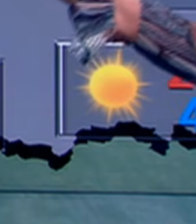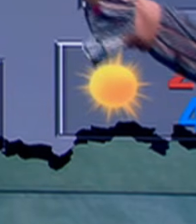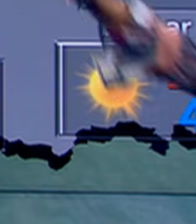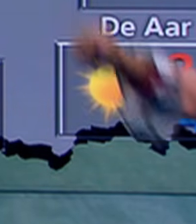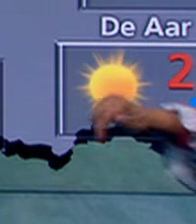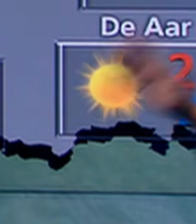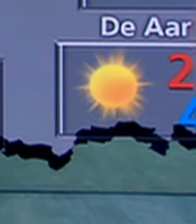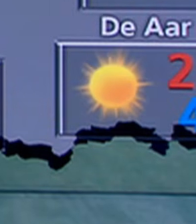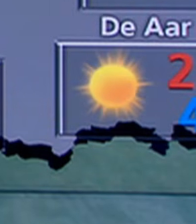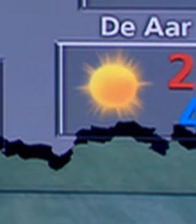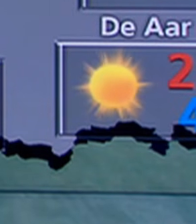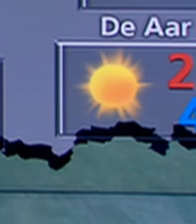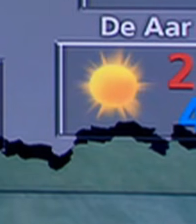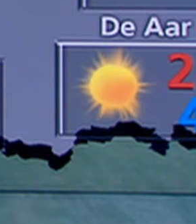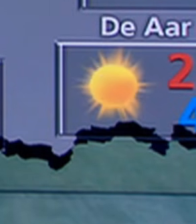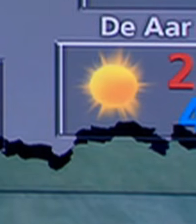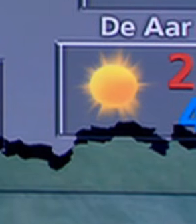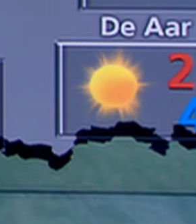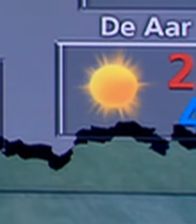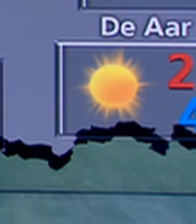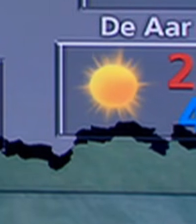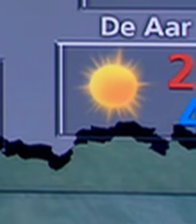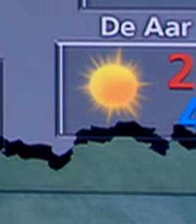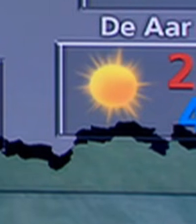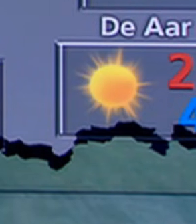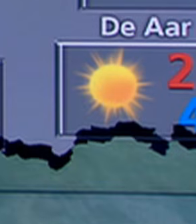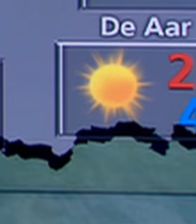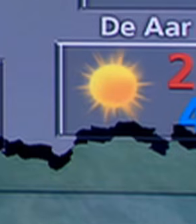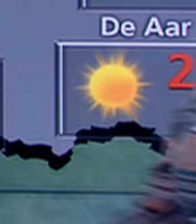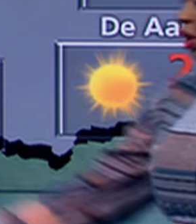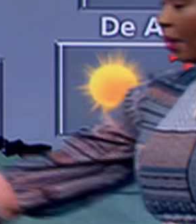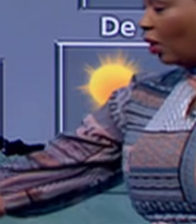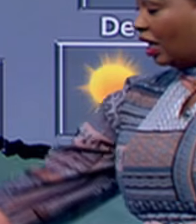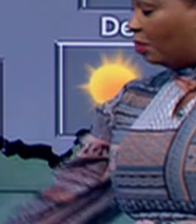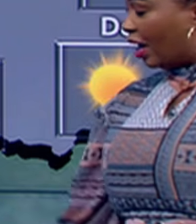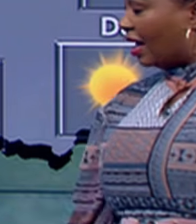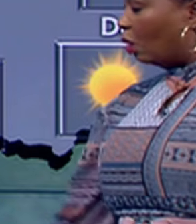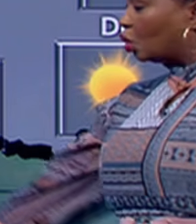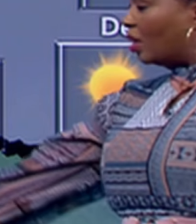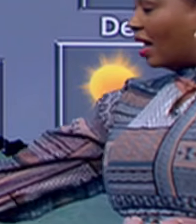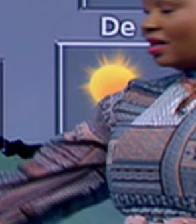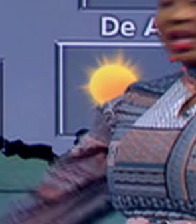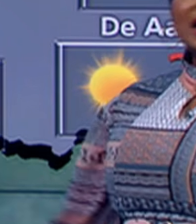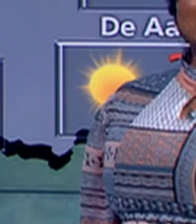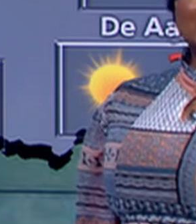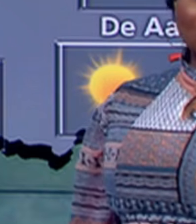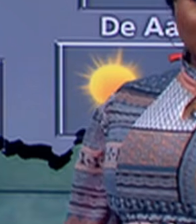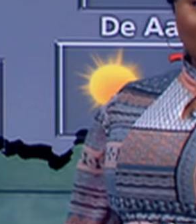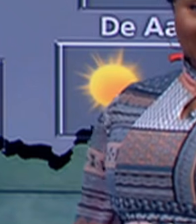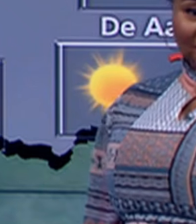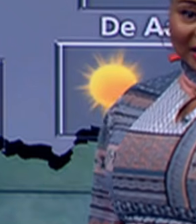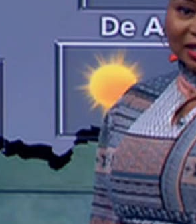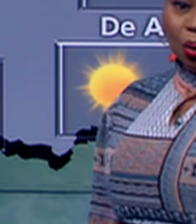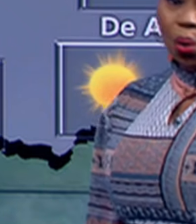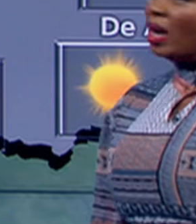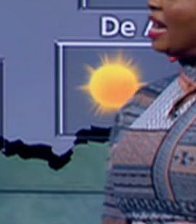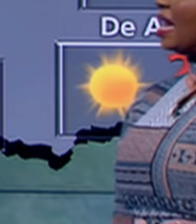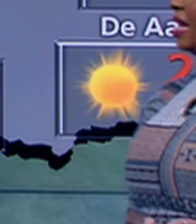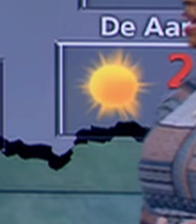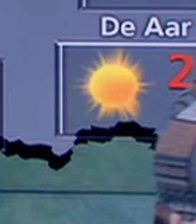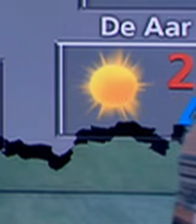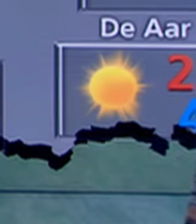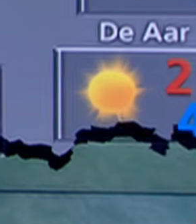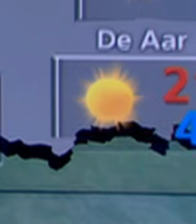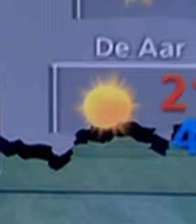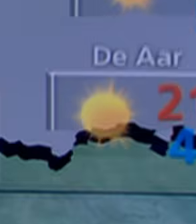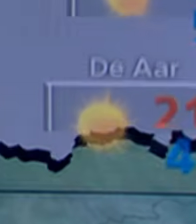tšona Appington Kurumane le gona Kimberley go tlabe go ntše go ruthetše a ke re tlhokomele go tlabe go ne le moya ya go tonya Sutherland go tlabe go le ka fase go